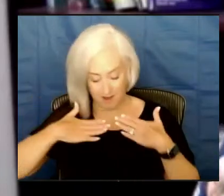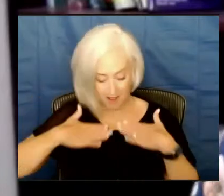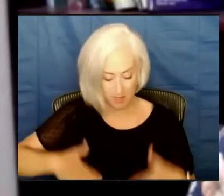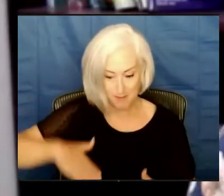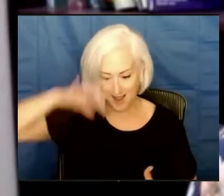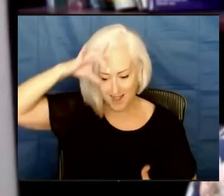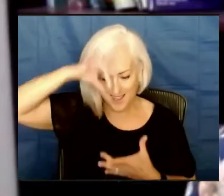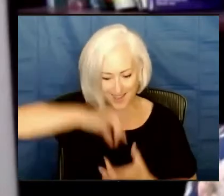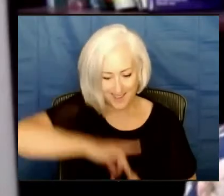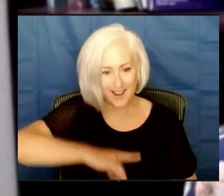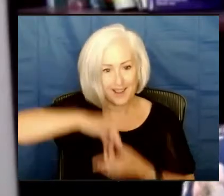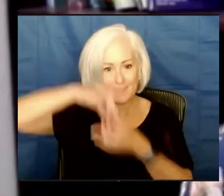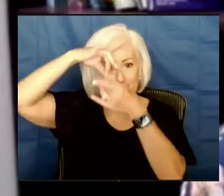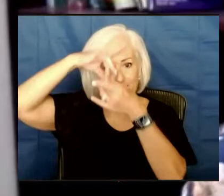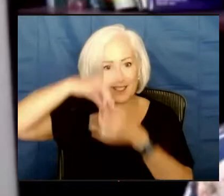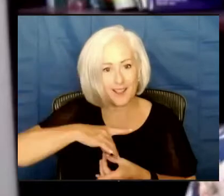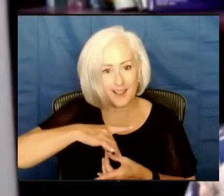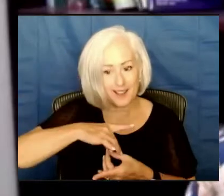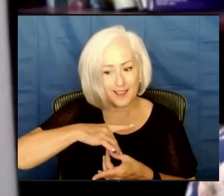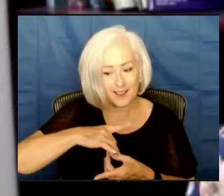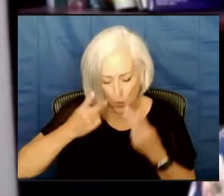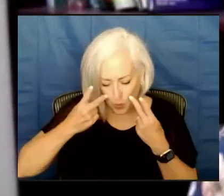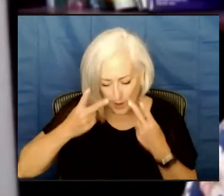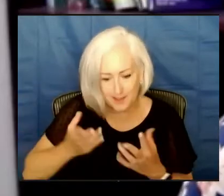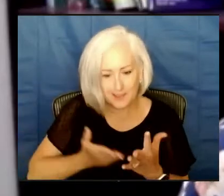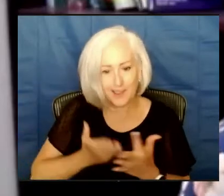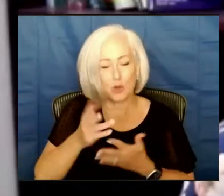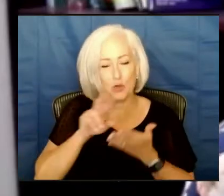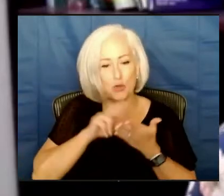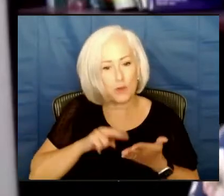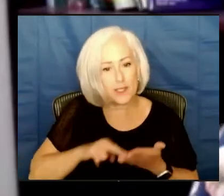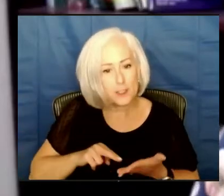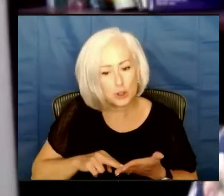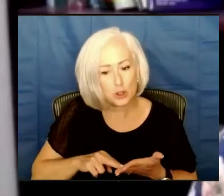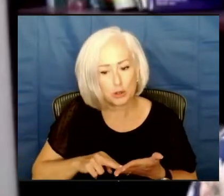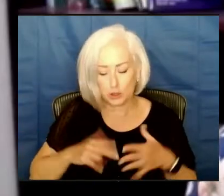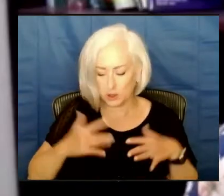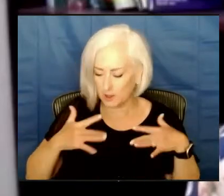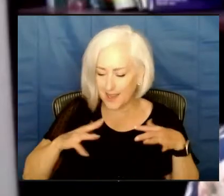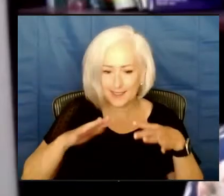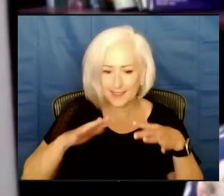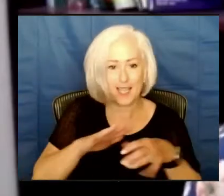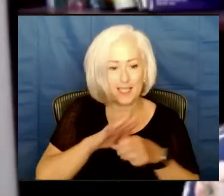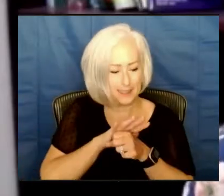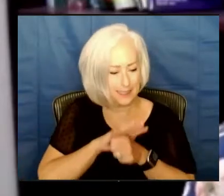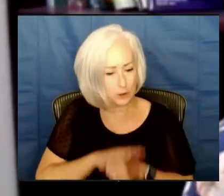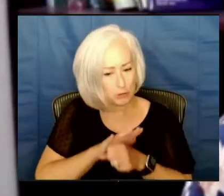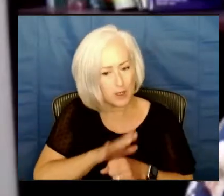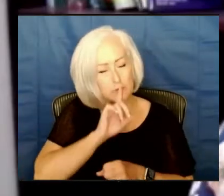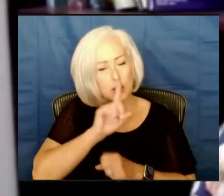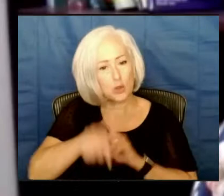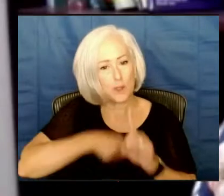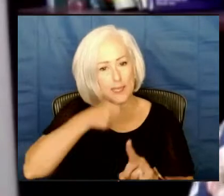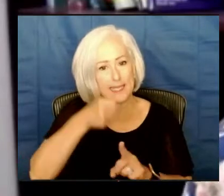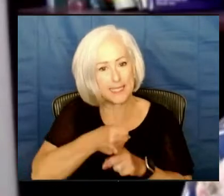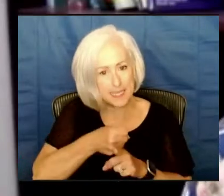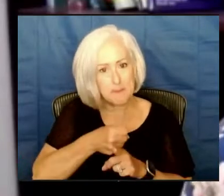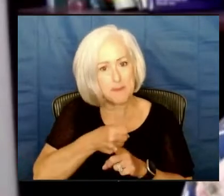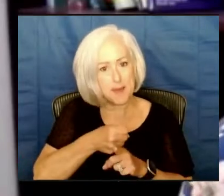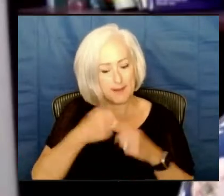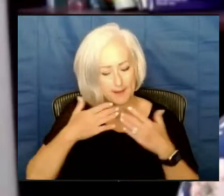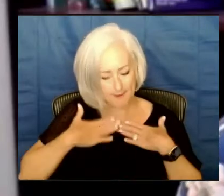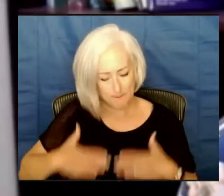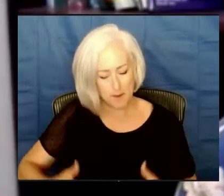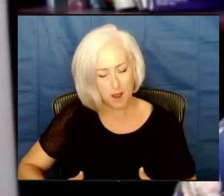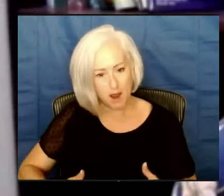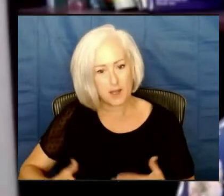see it in the research that anxiety and stress does have an impact physically. When you're